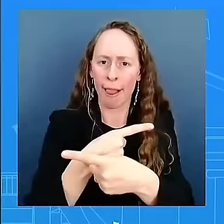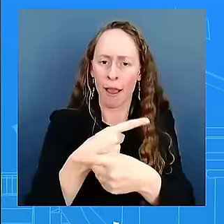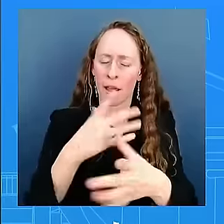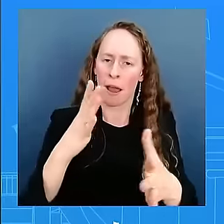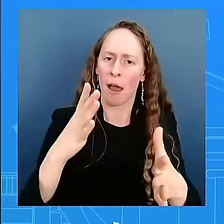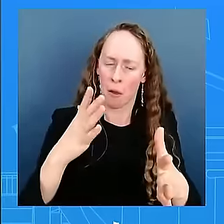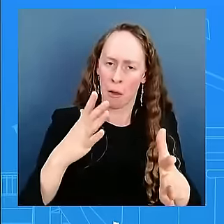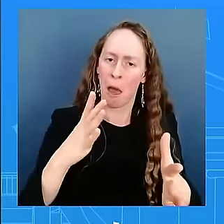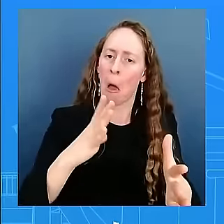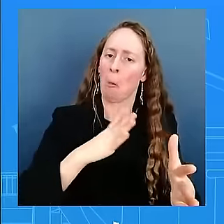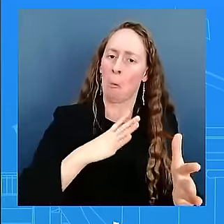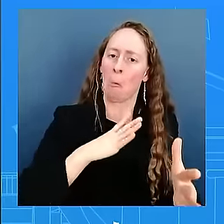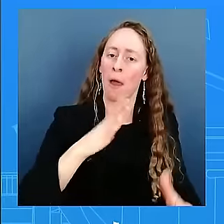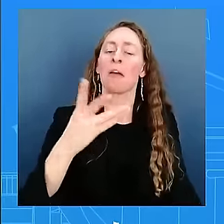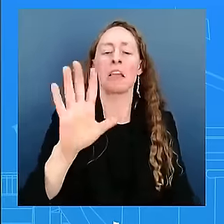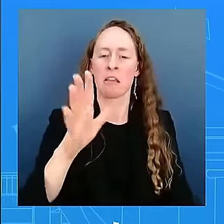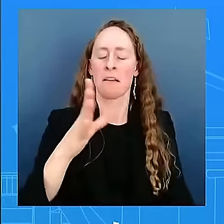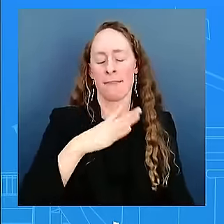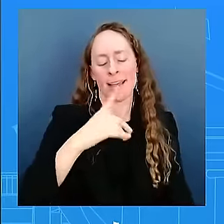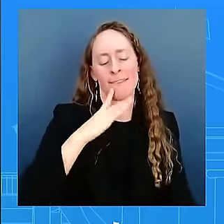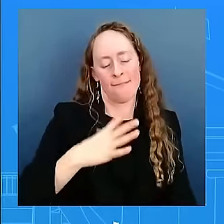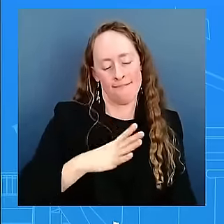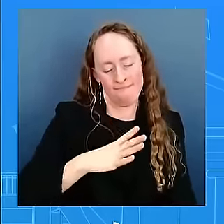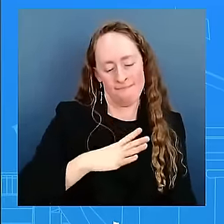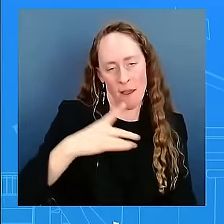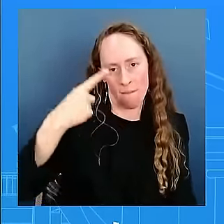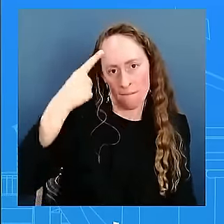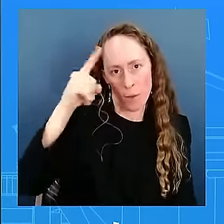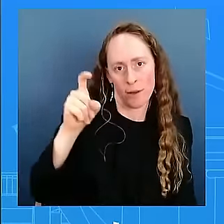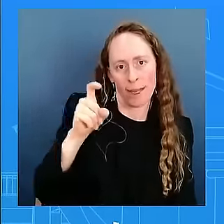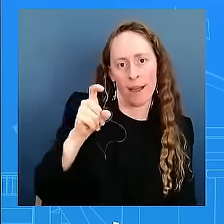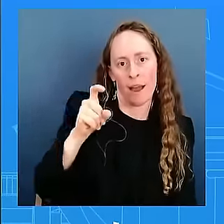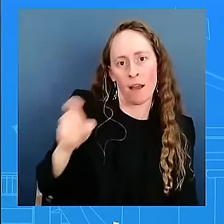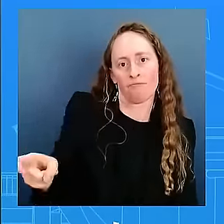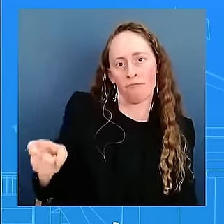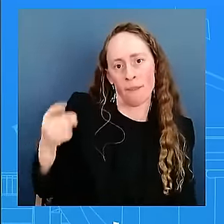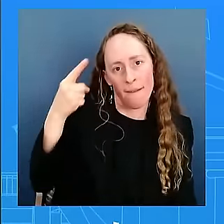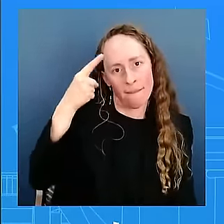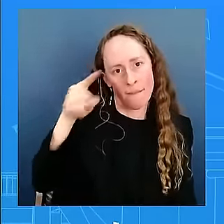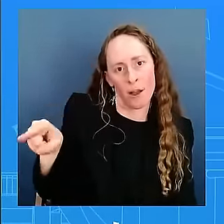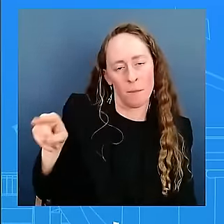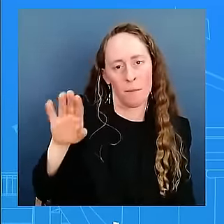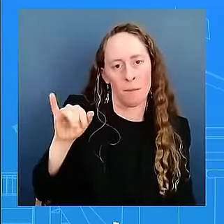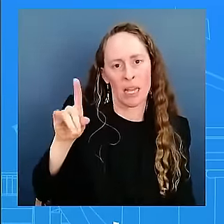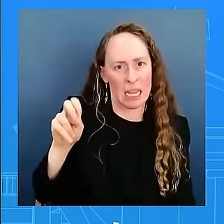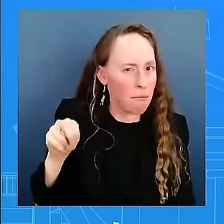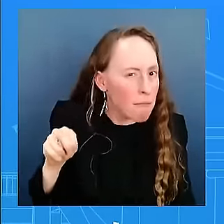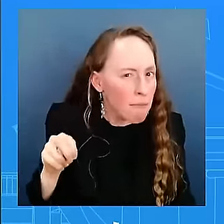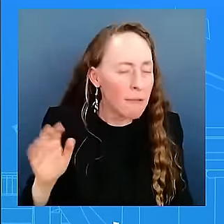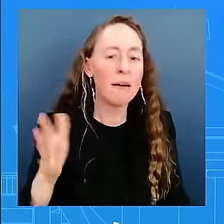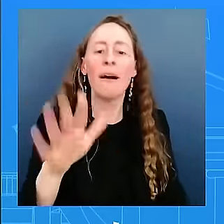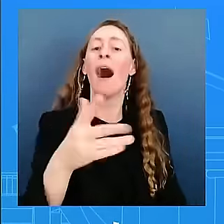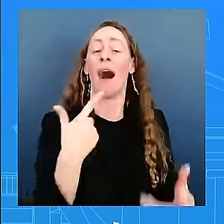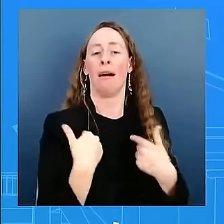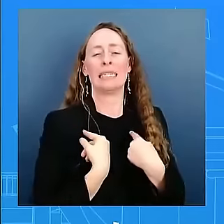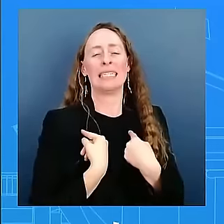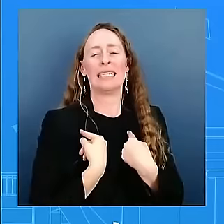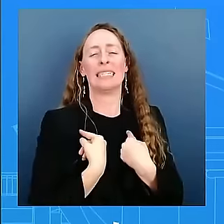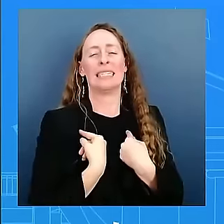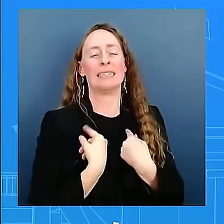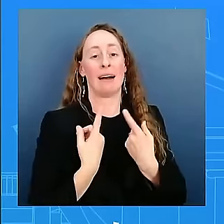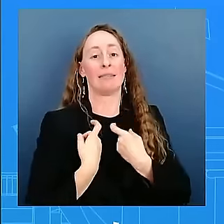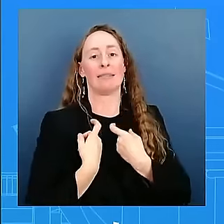I don't feel comfortable doing because he can speak to his conversations with the president. What I will say, and President Biden made this point